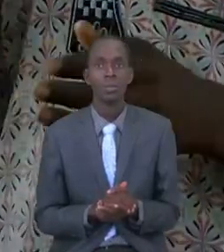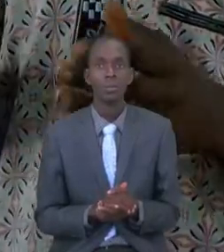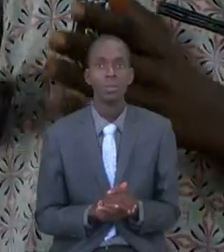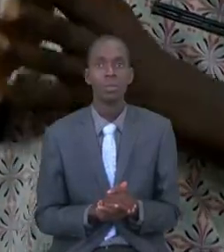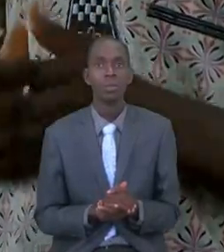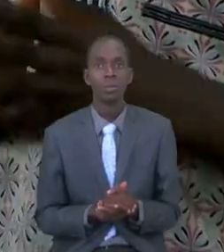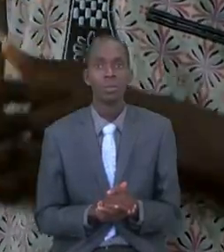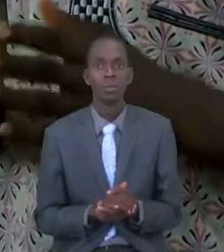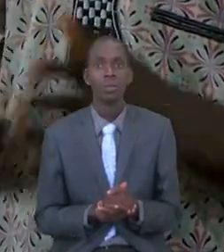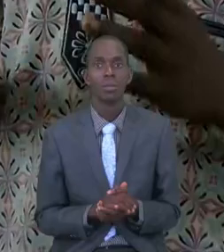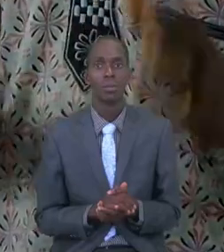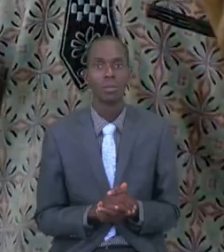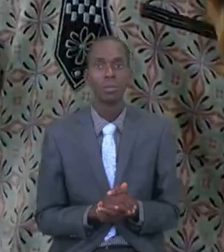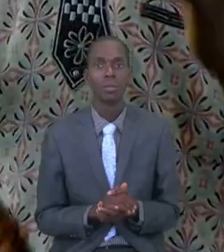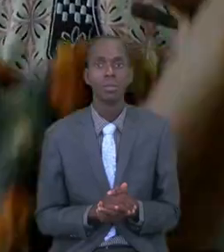Seals.